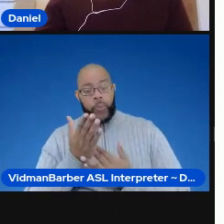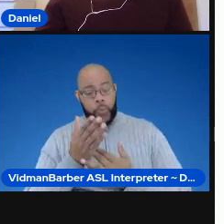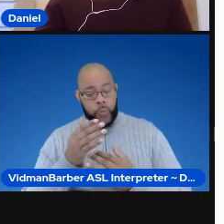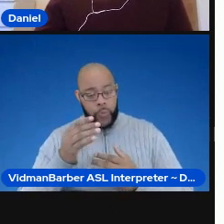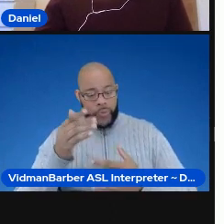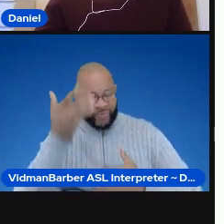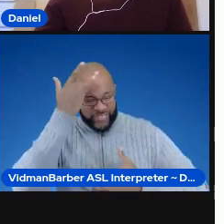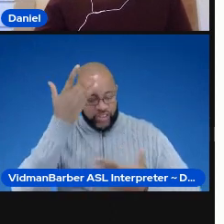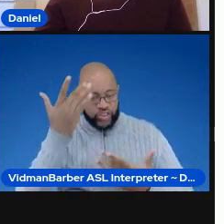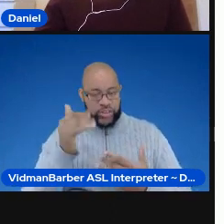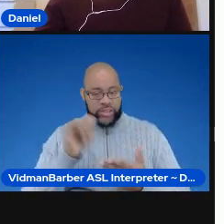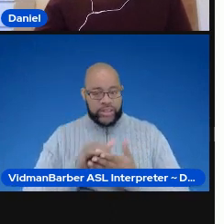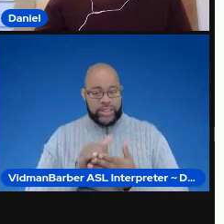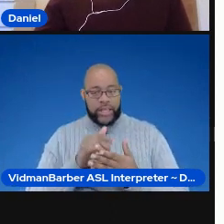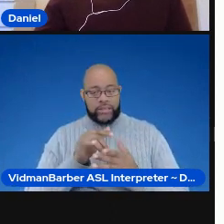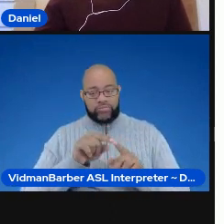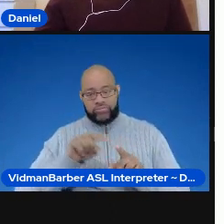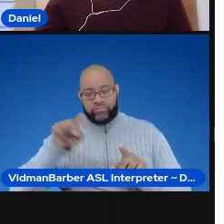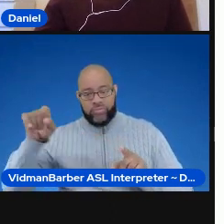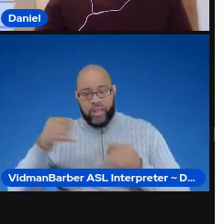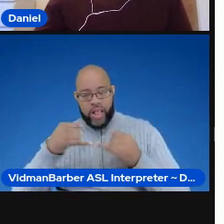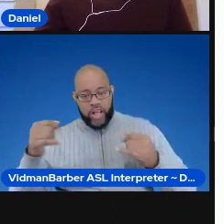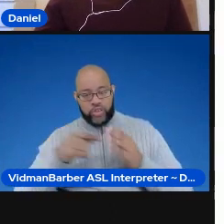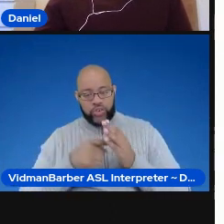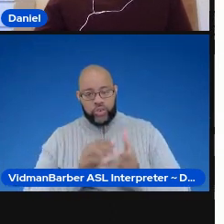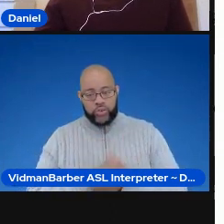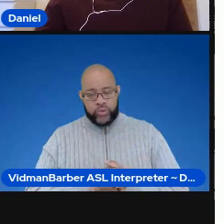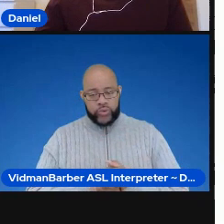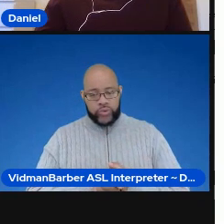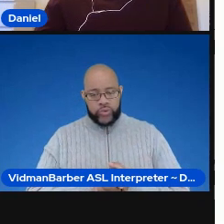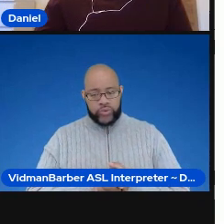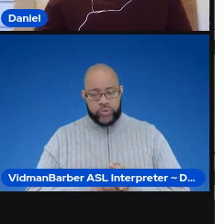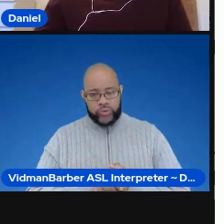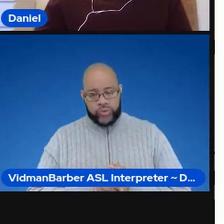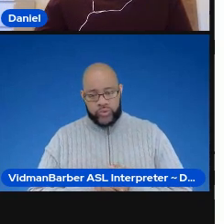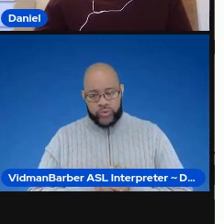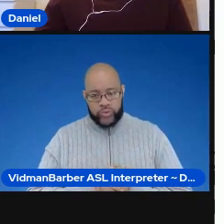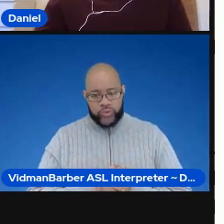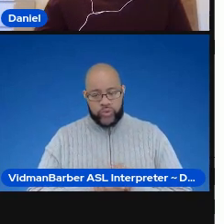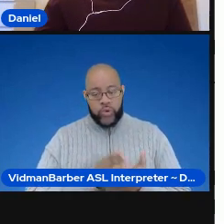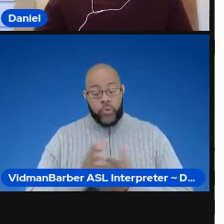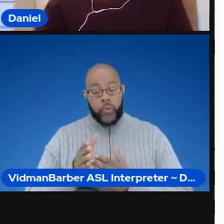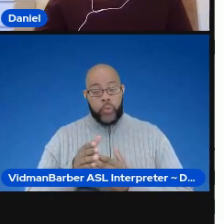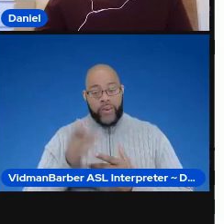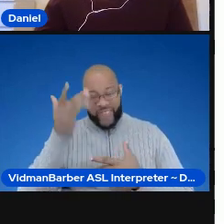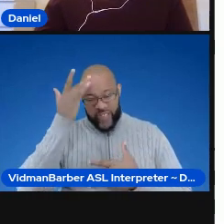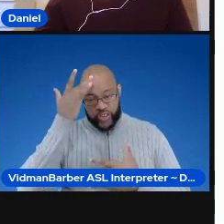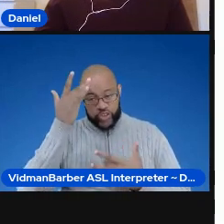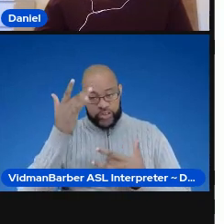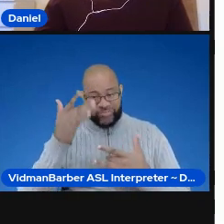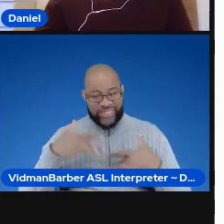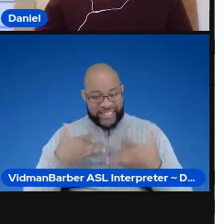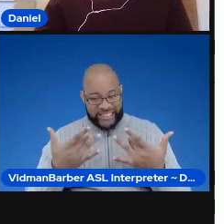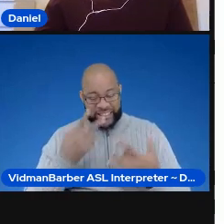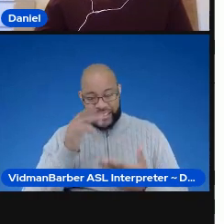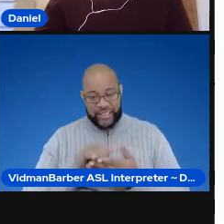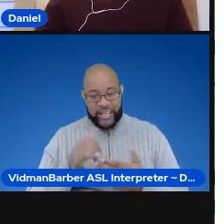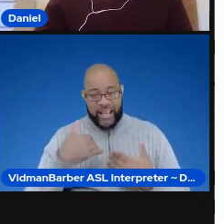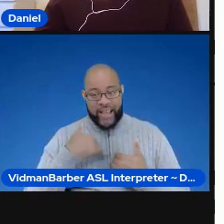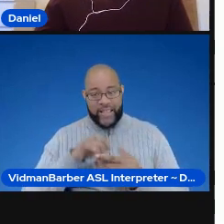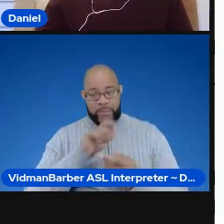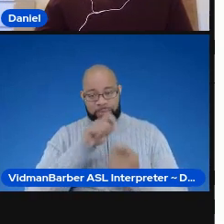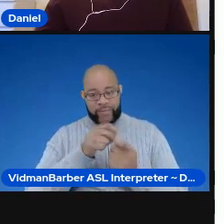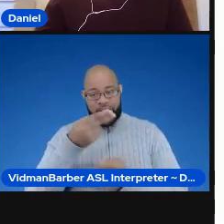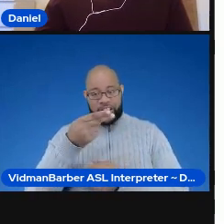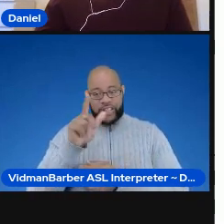this plot here shows just the breakthrough infection incidence, and you can see if you have this particular